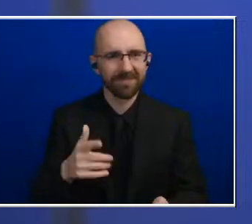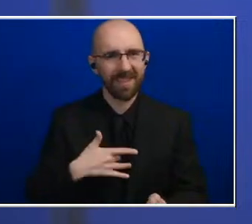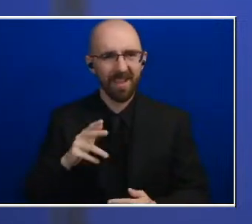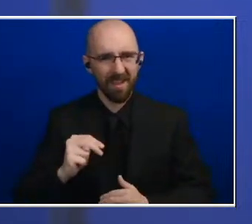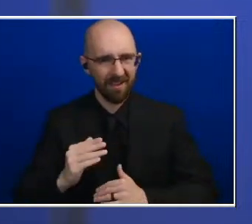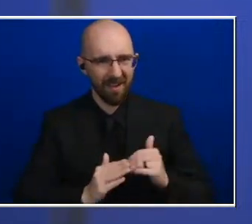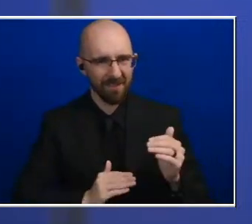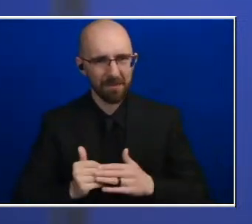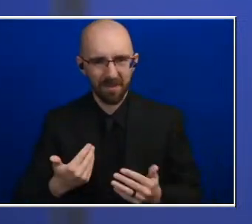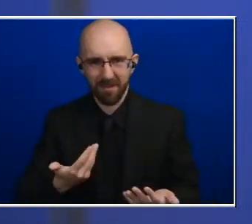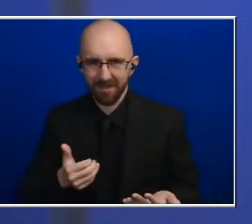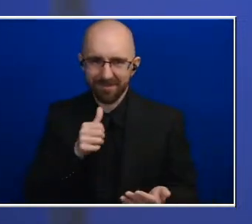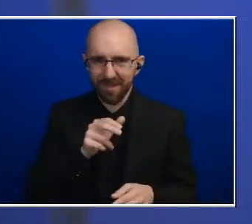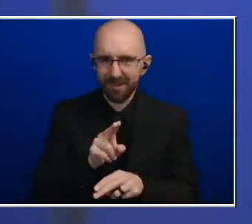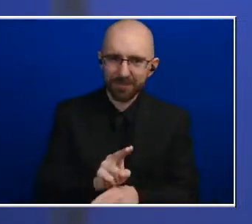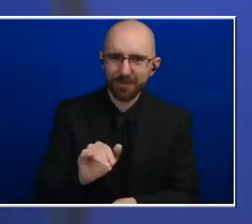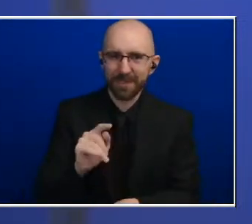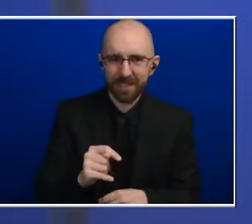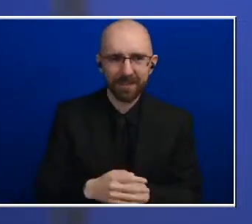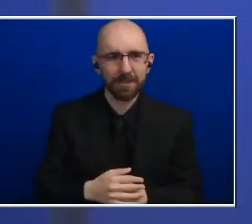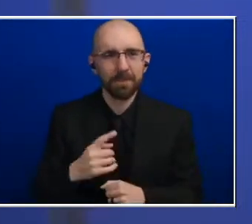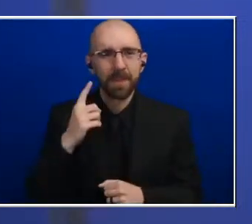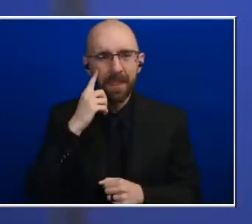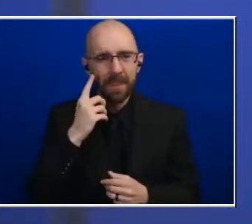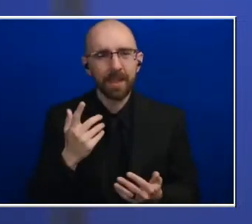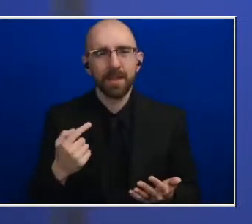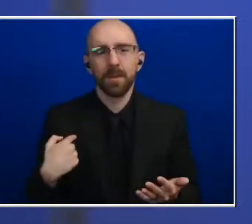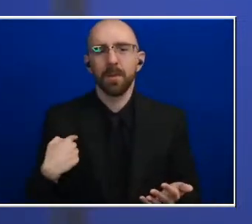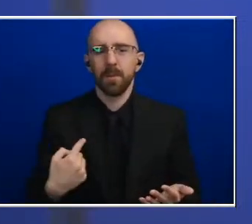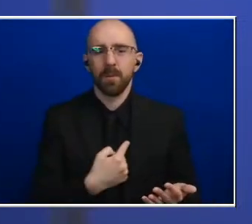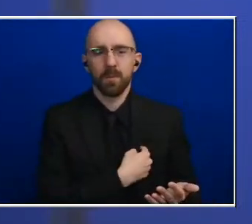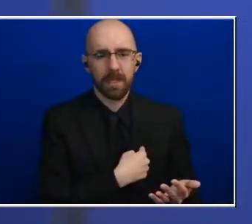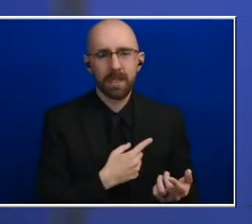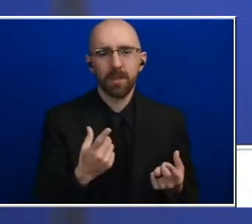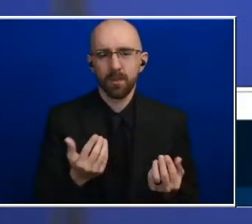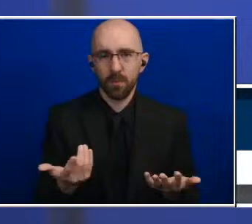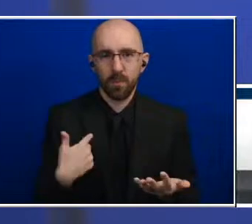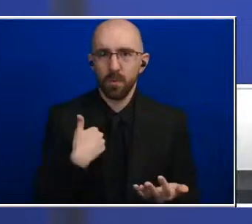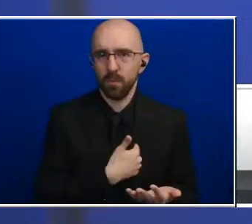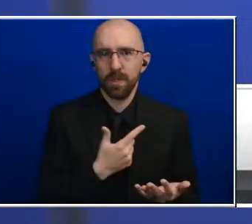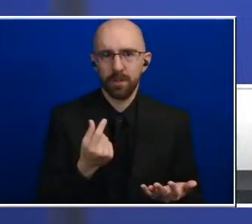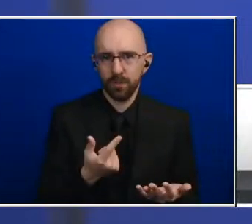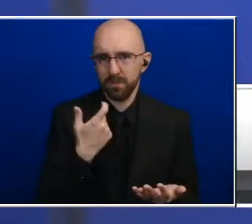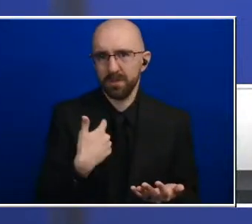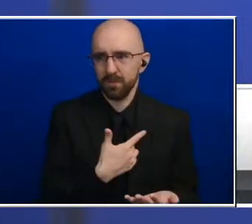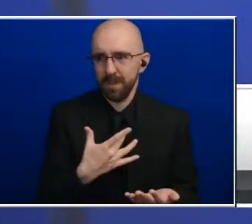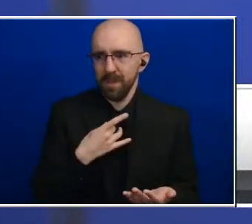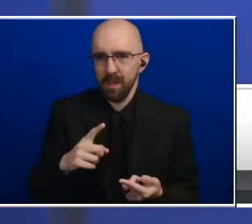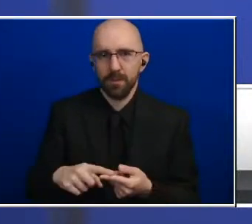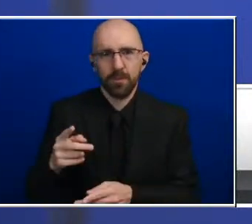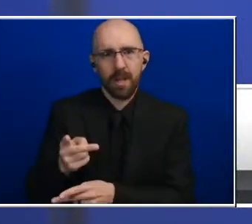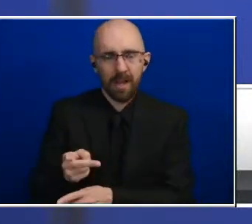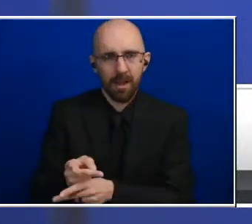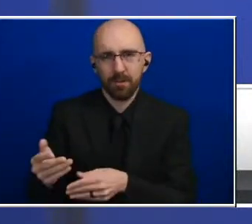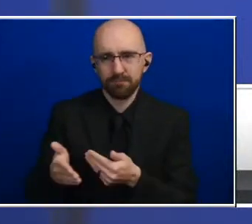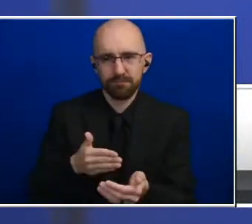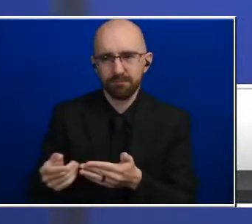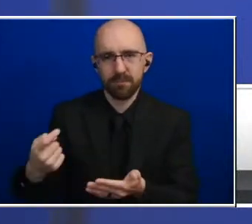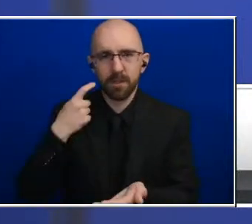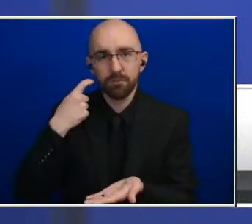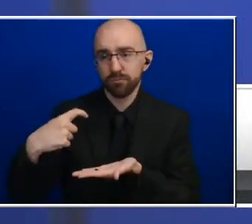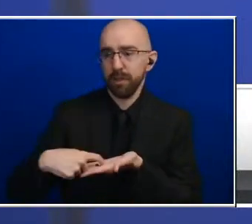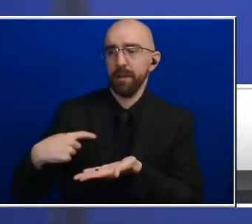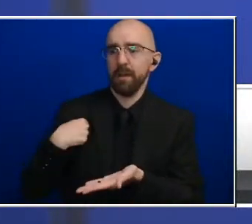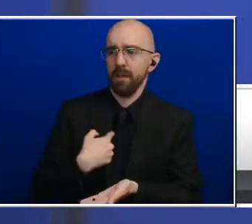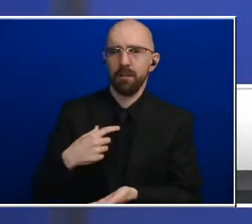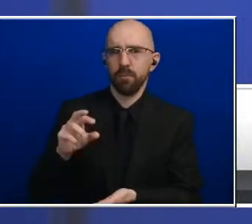Yeah. I think we do what we do because we like to care for people, whether they recognize us or not. So when we get